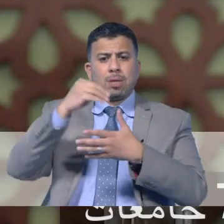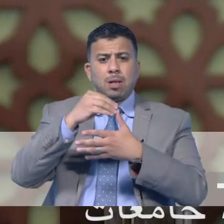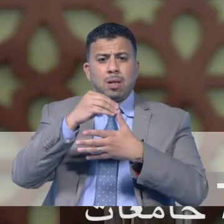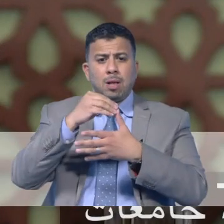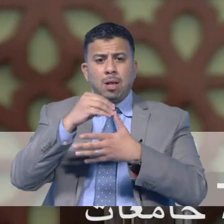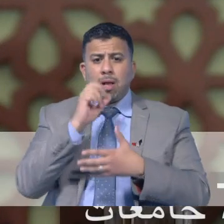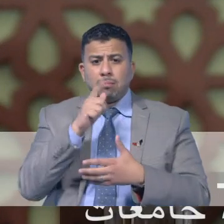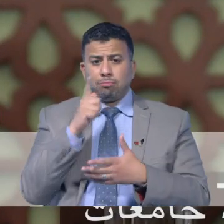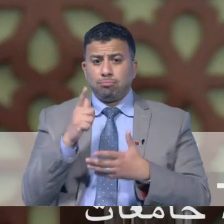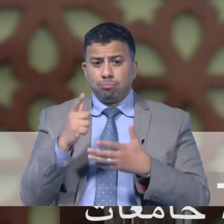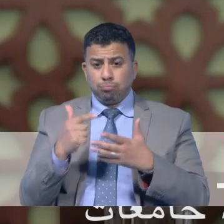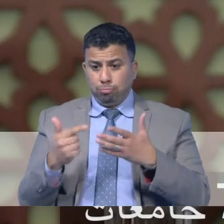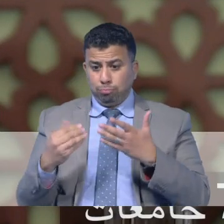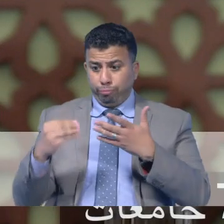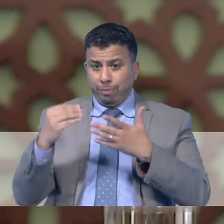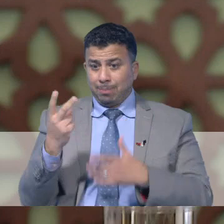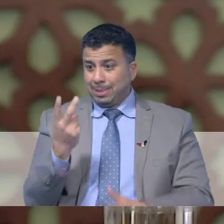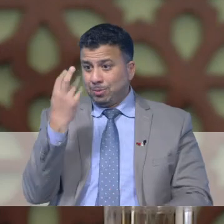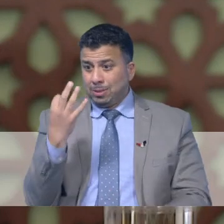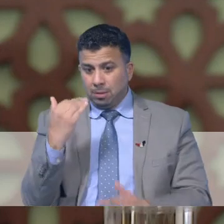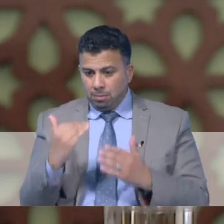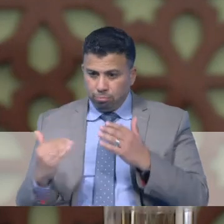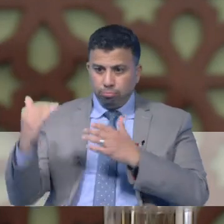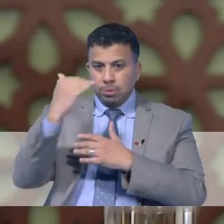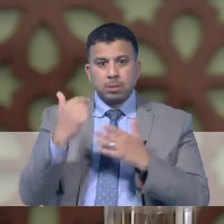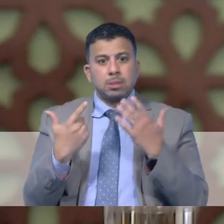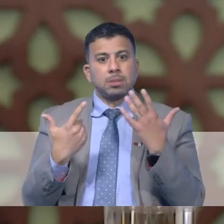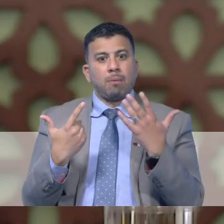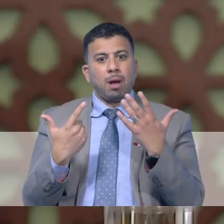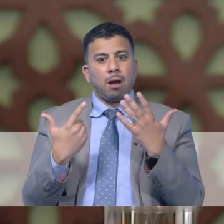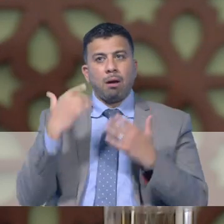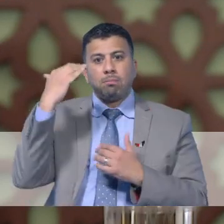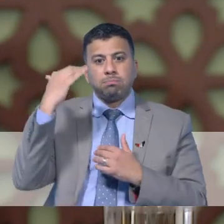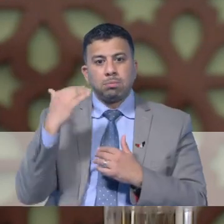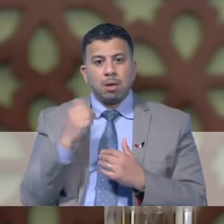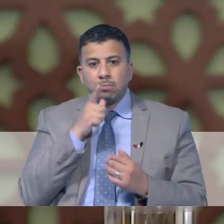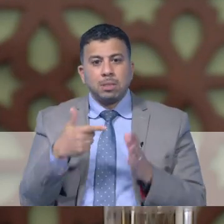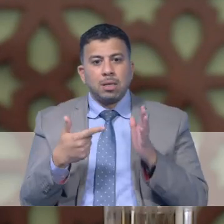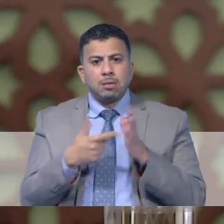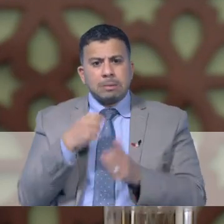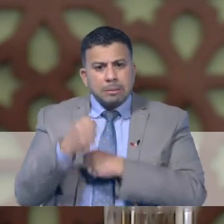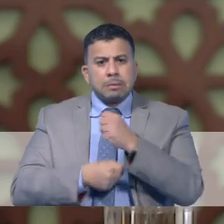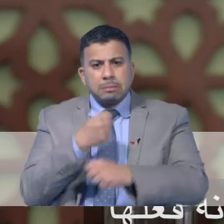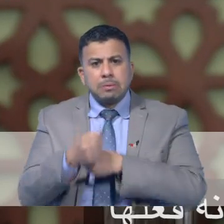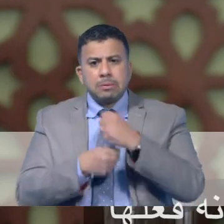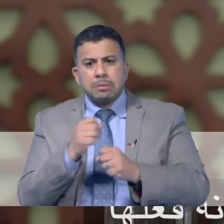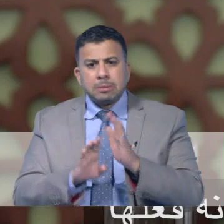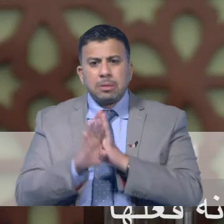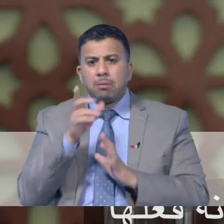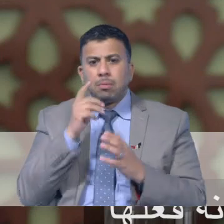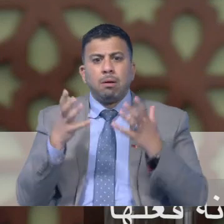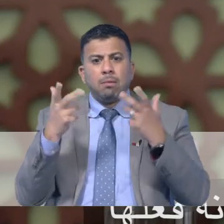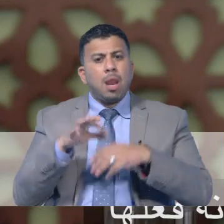seventh. You see, many people were struggling, putting